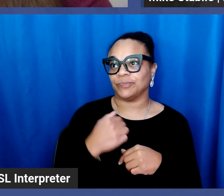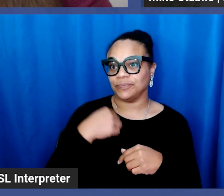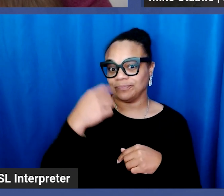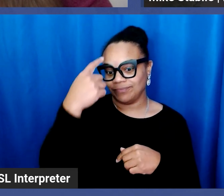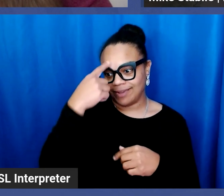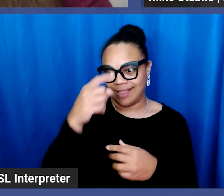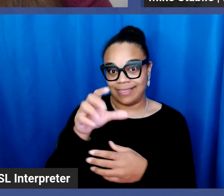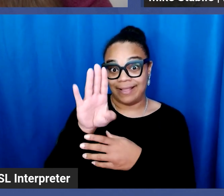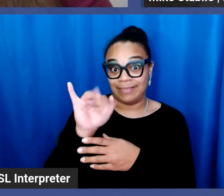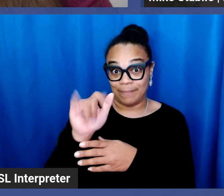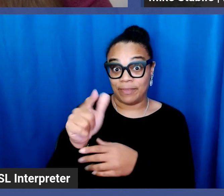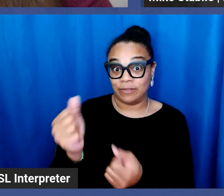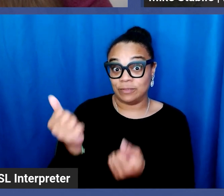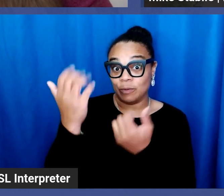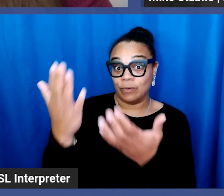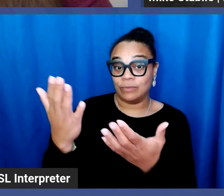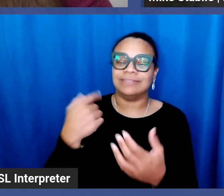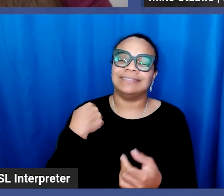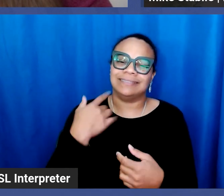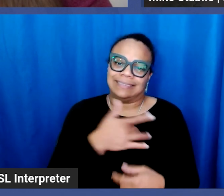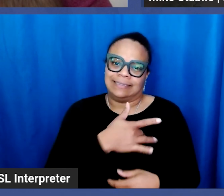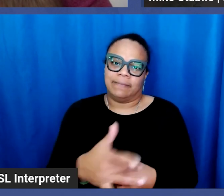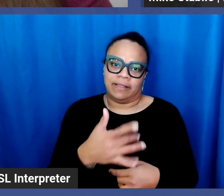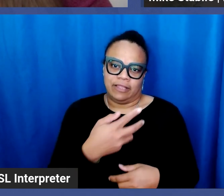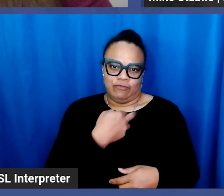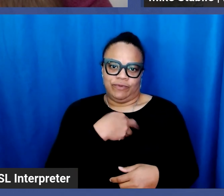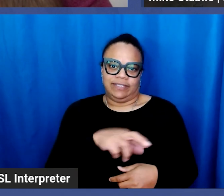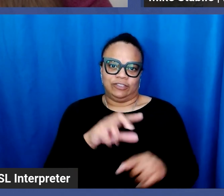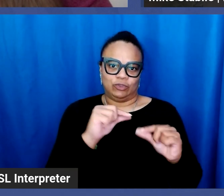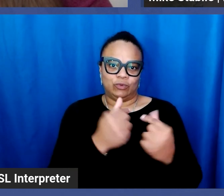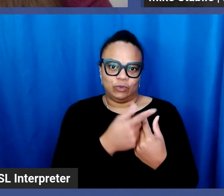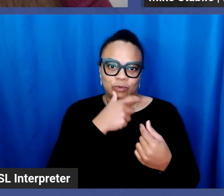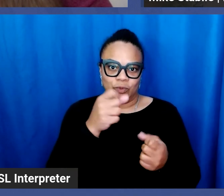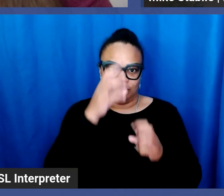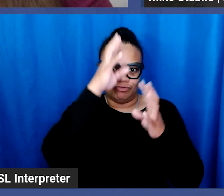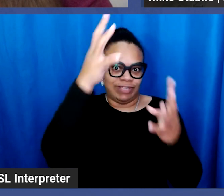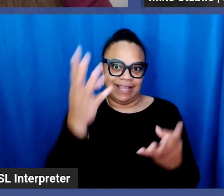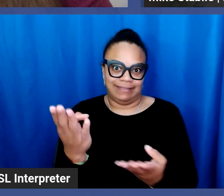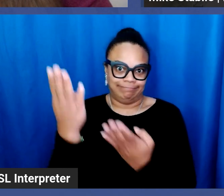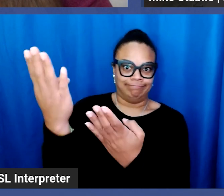these bills that were put forth often by faith-based groups seem to fit